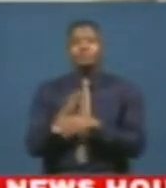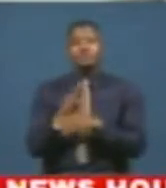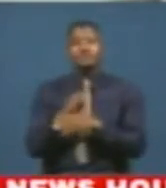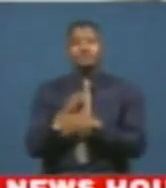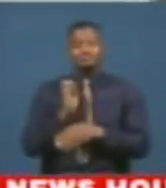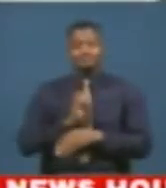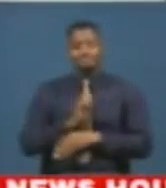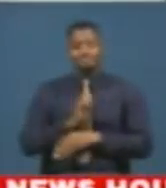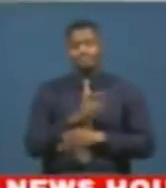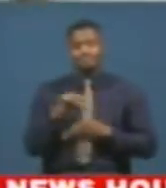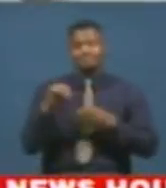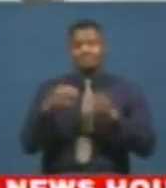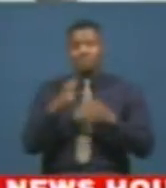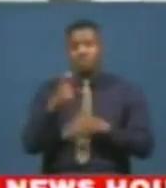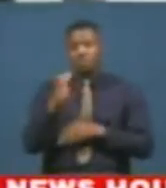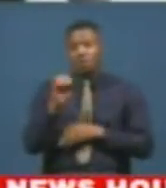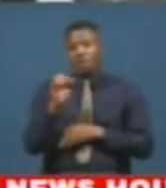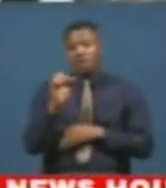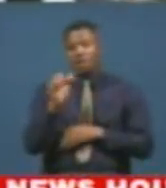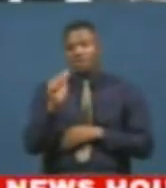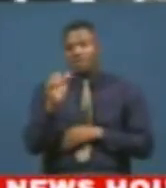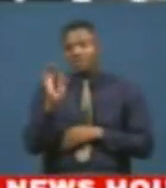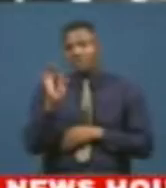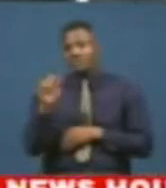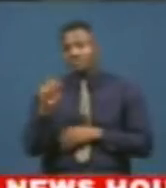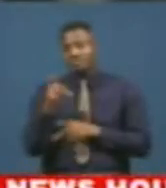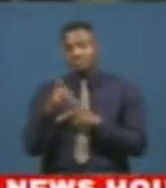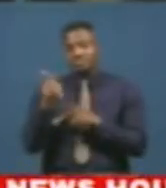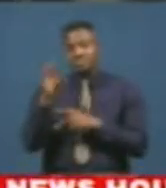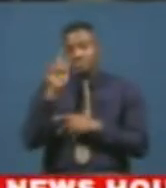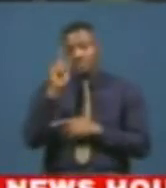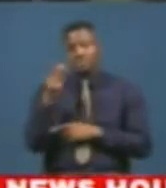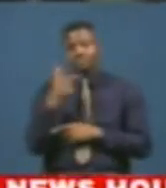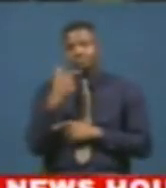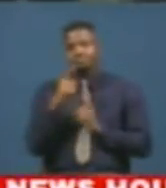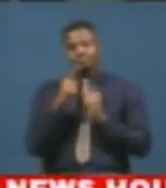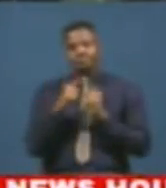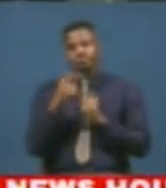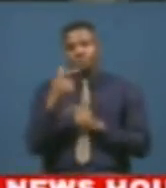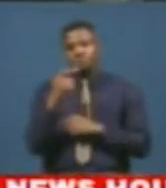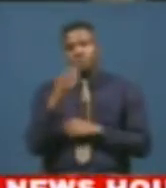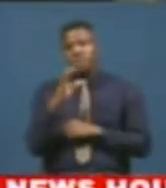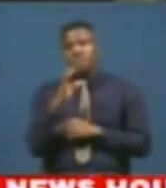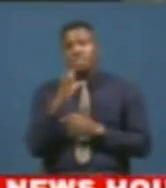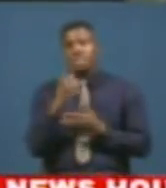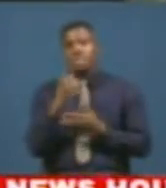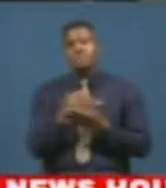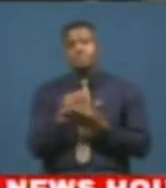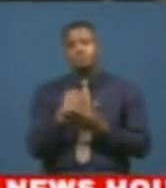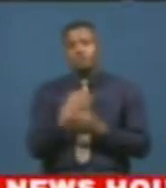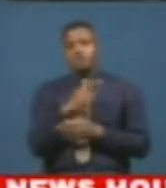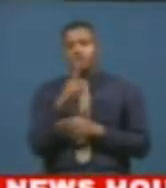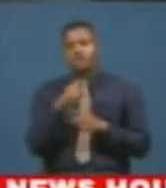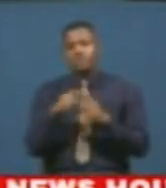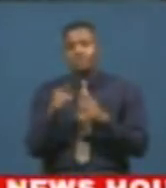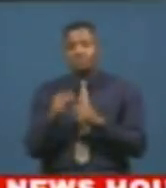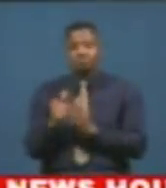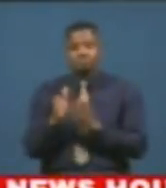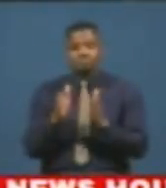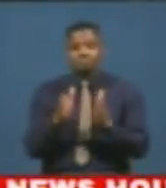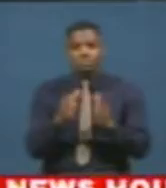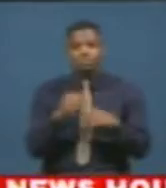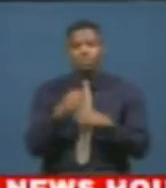director of QFS, Professor Ato Duncan, spoke with GBC News. We're putting a whole lot of things in place to make